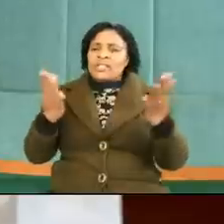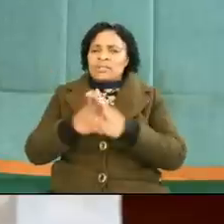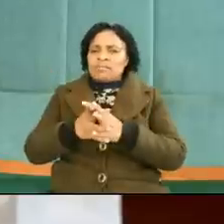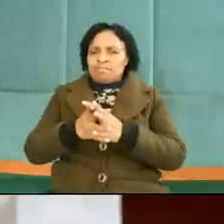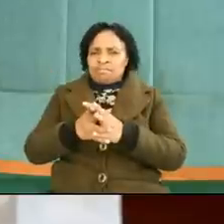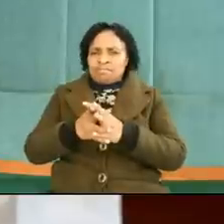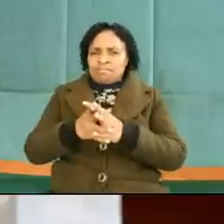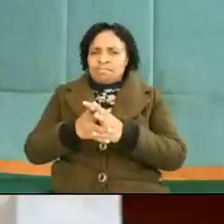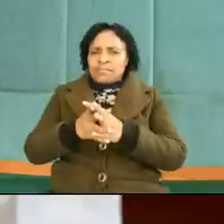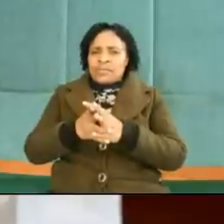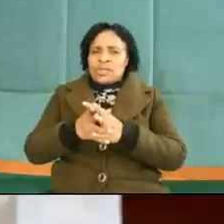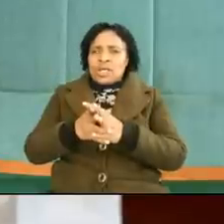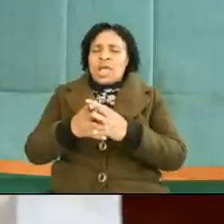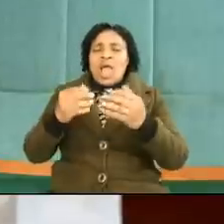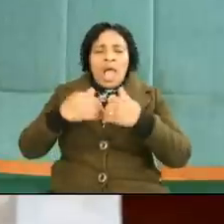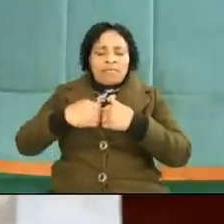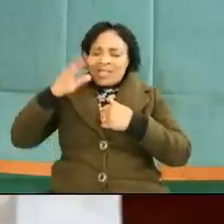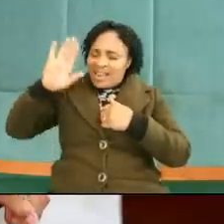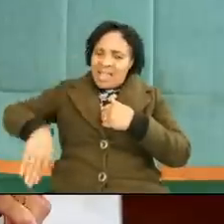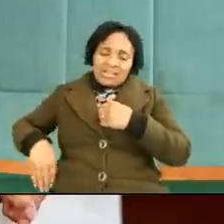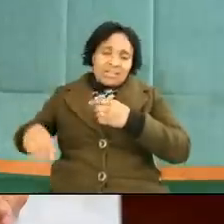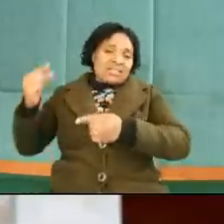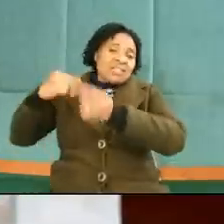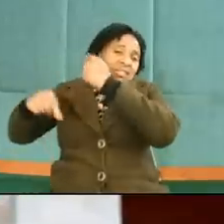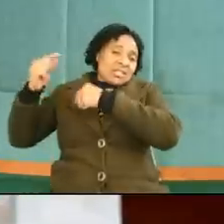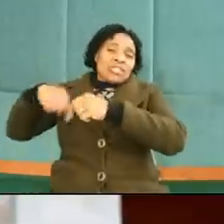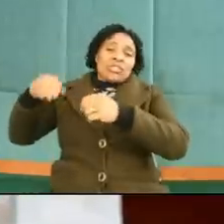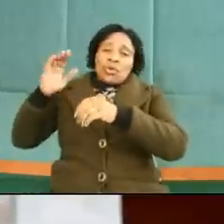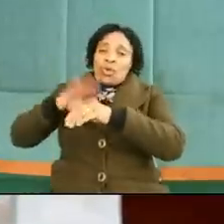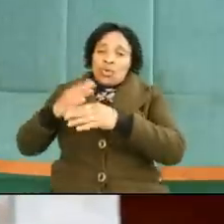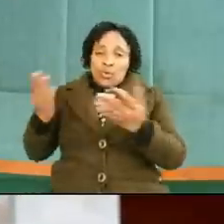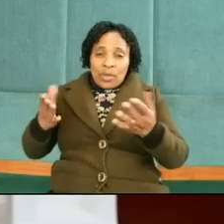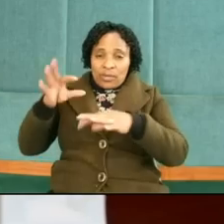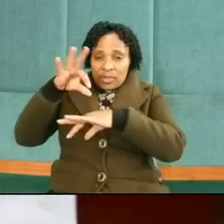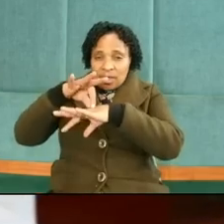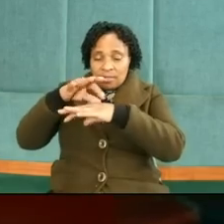very last generation on this planet.